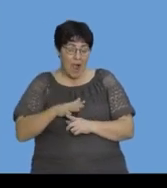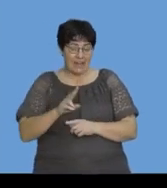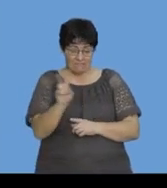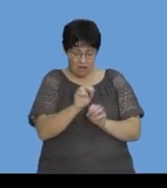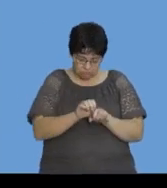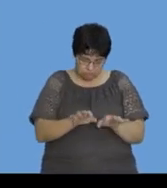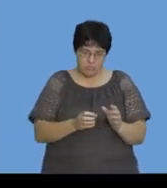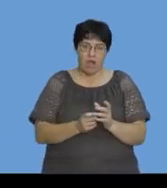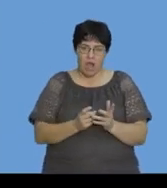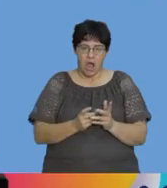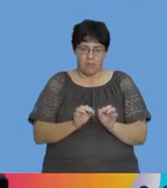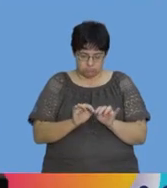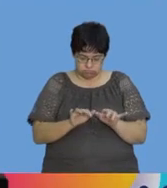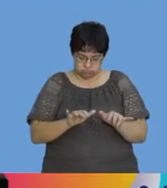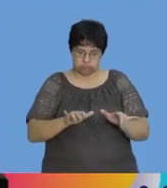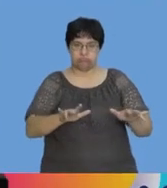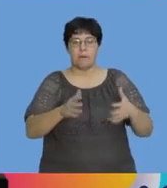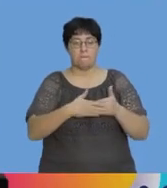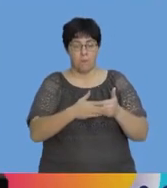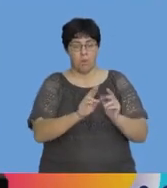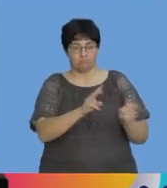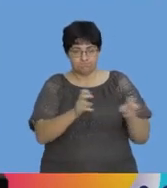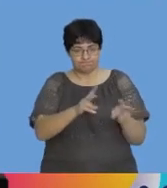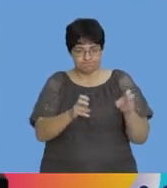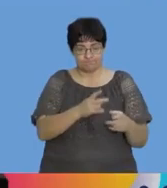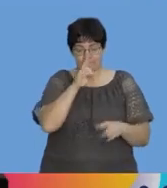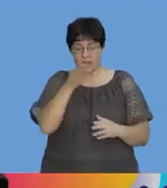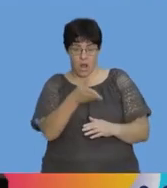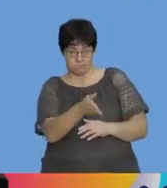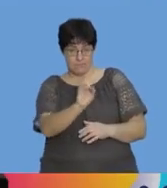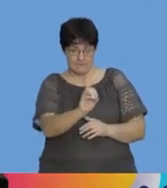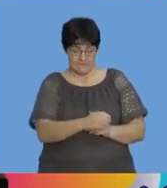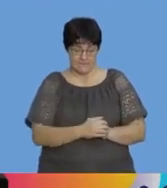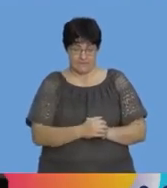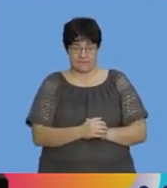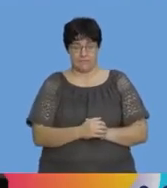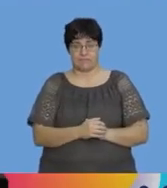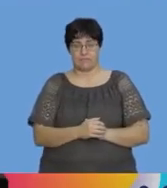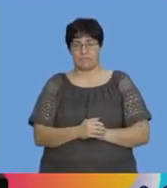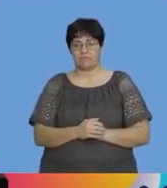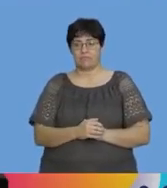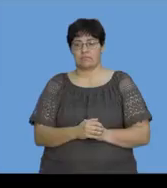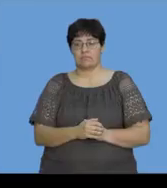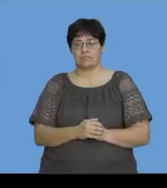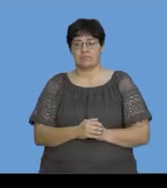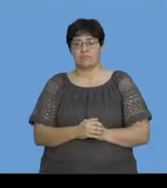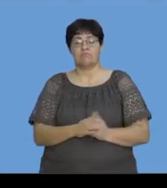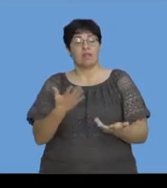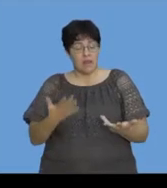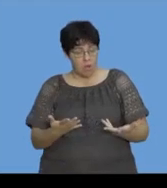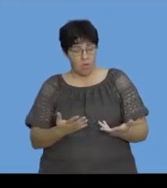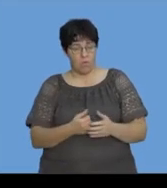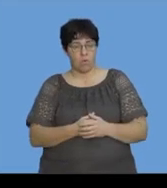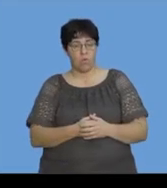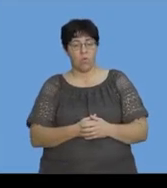I'm trying to let the virus grow to see, not grow, to let it see if it reproduces, so if it's present. Okay, now what I do